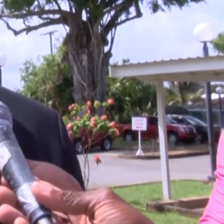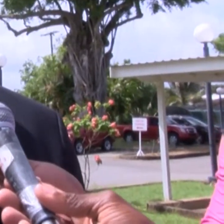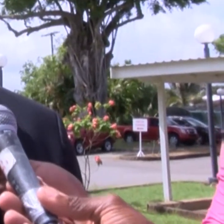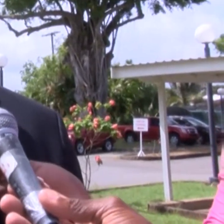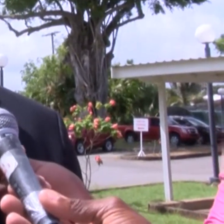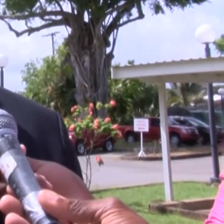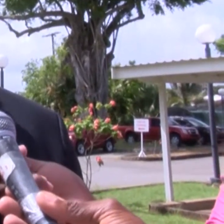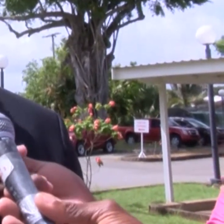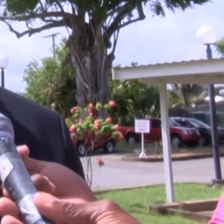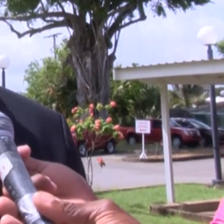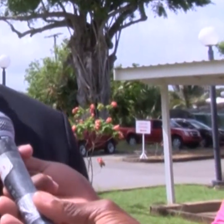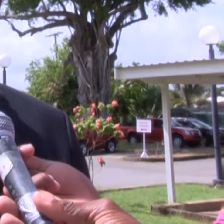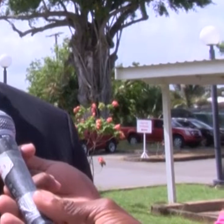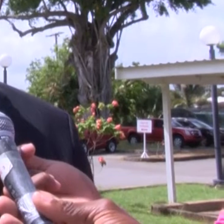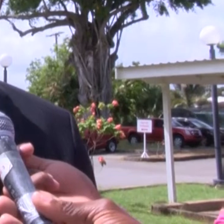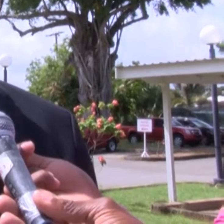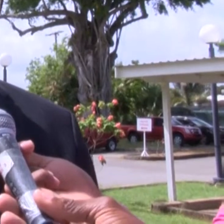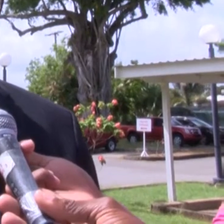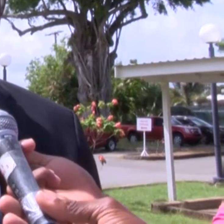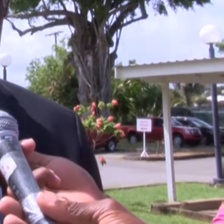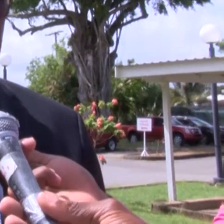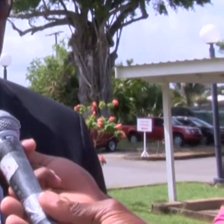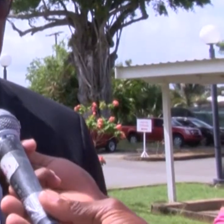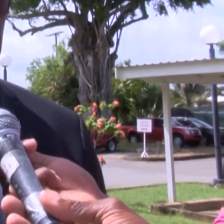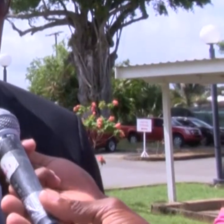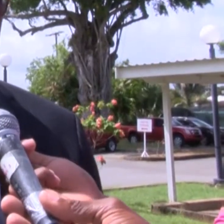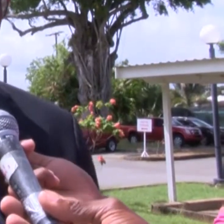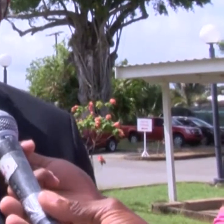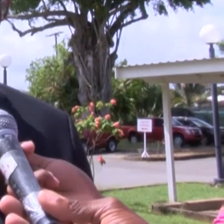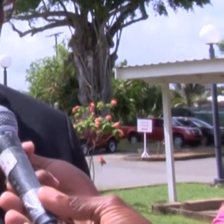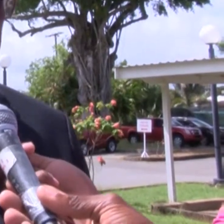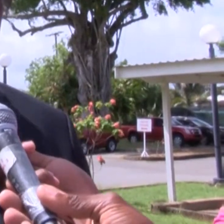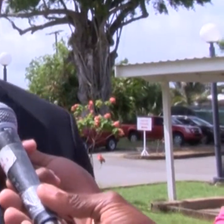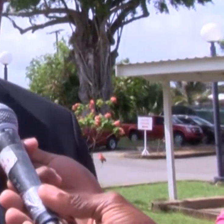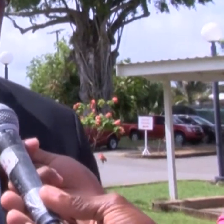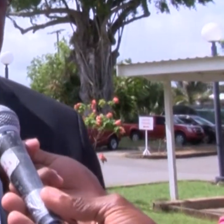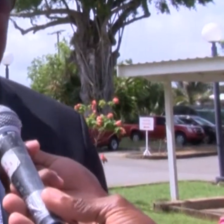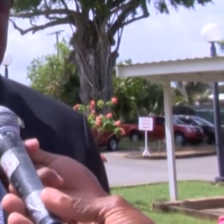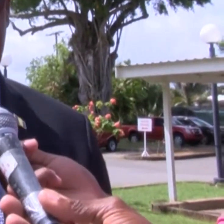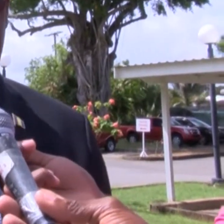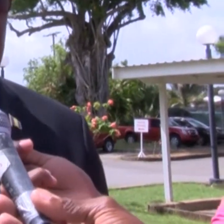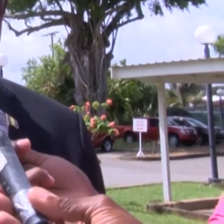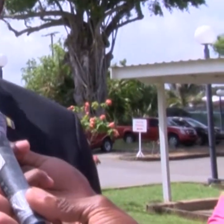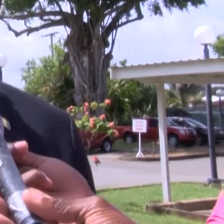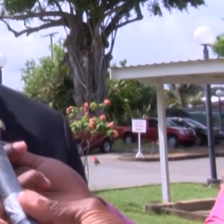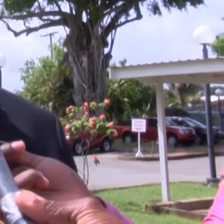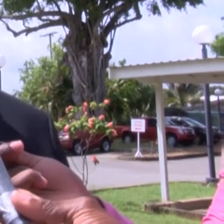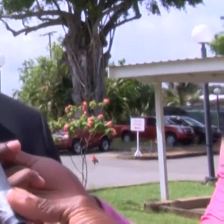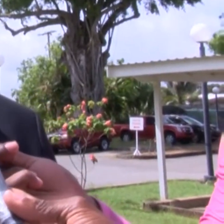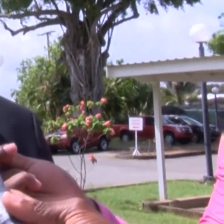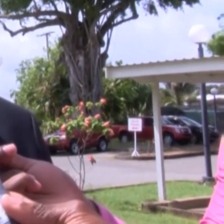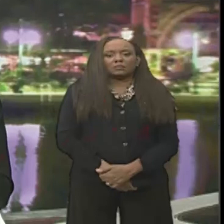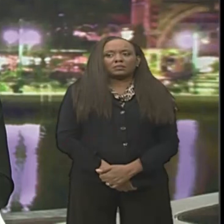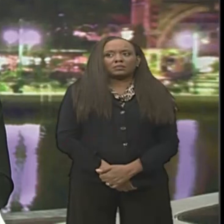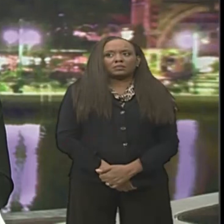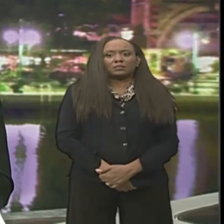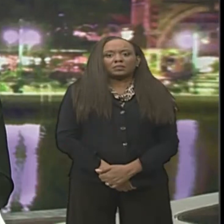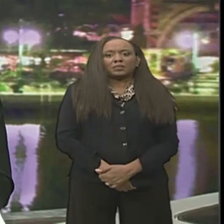creditable concerns, and we have to address those concerns for the people who live in the surrounding areas in